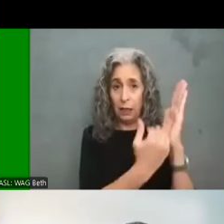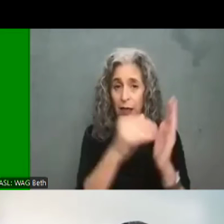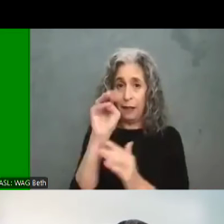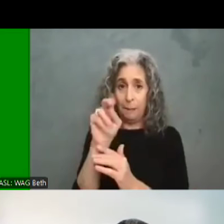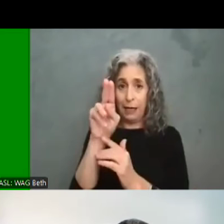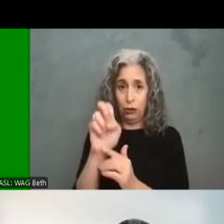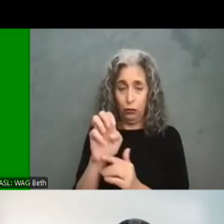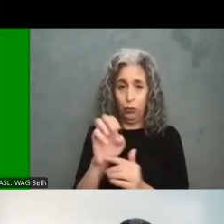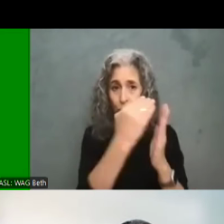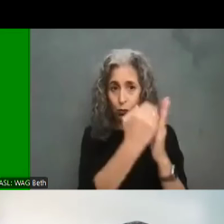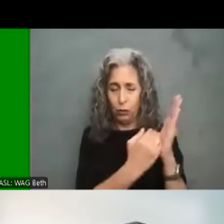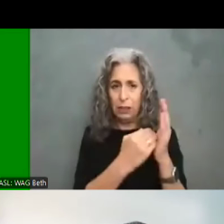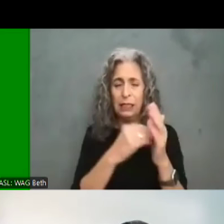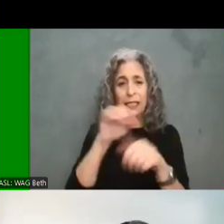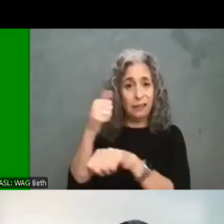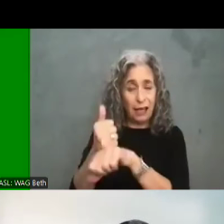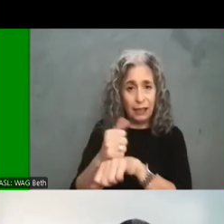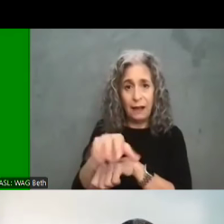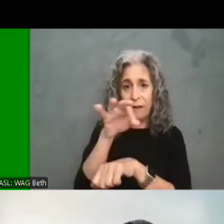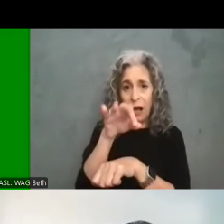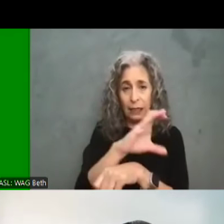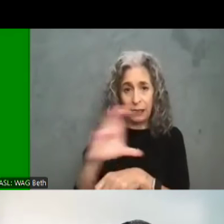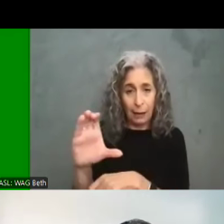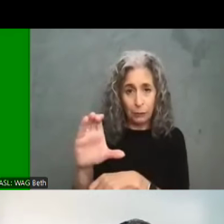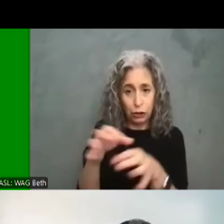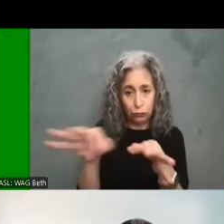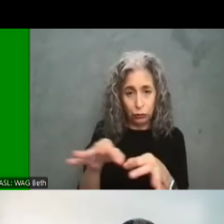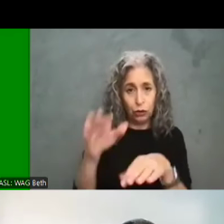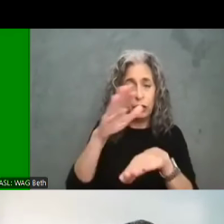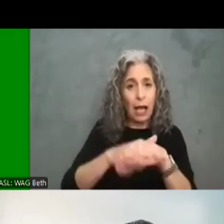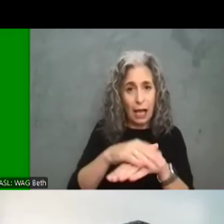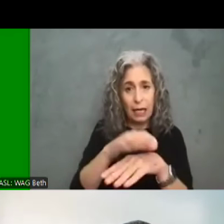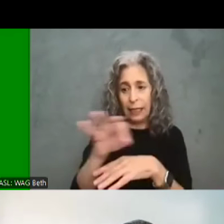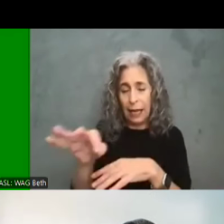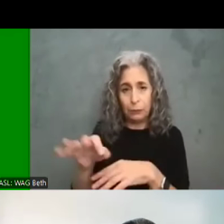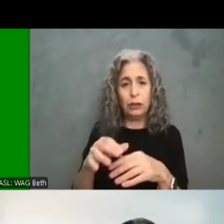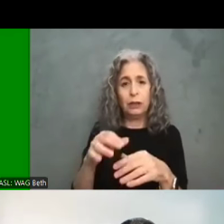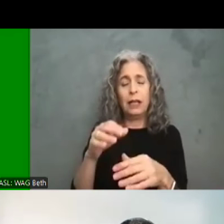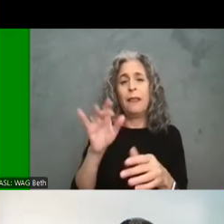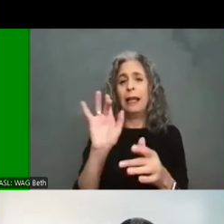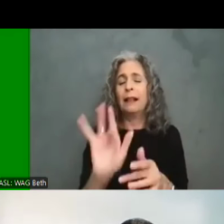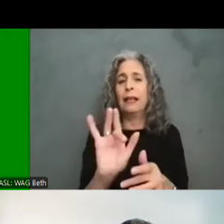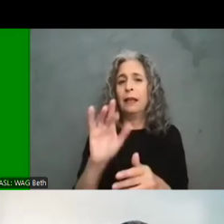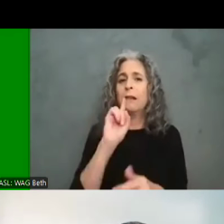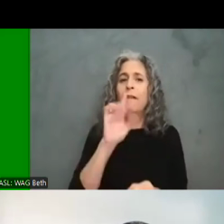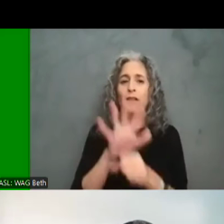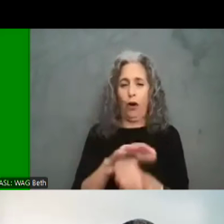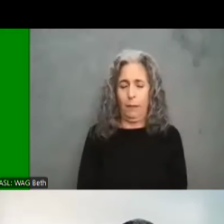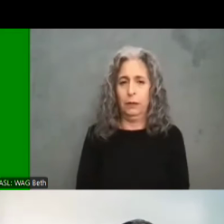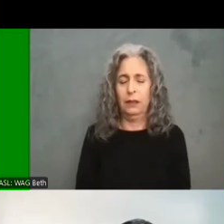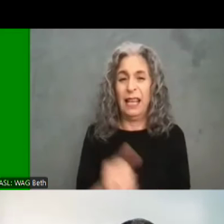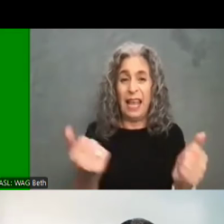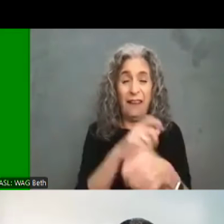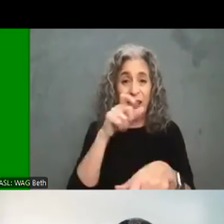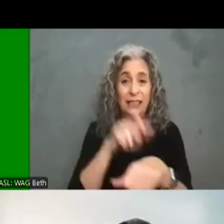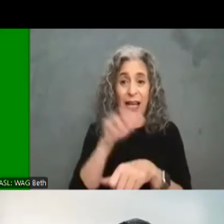into the settings, you have to find the caption setting, turn on the captions, hit confirm. And then every time his